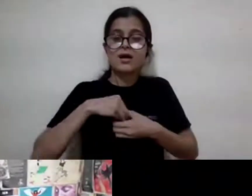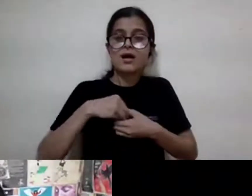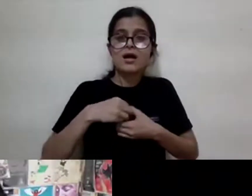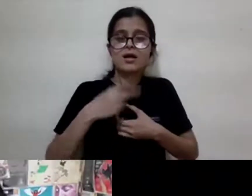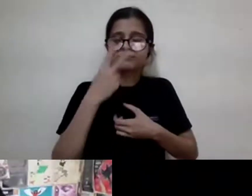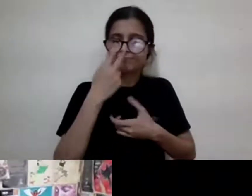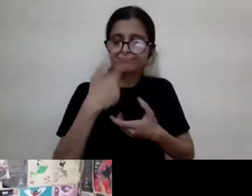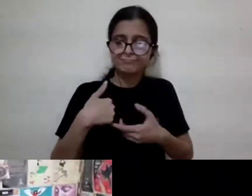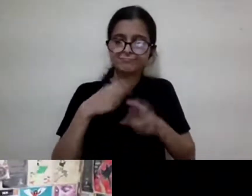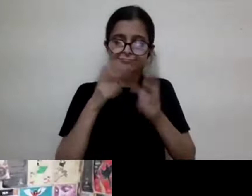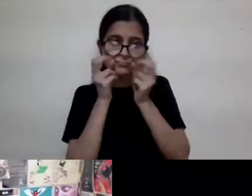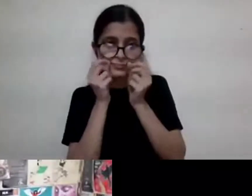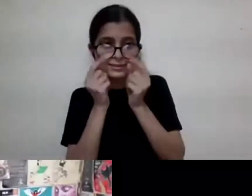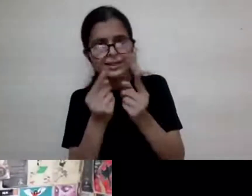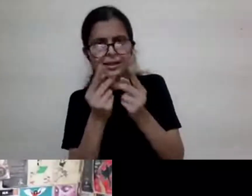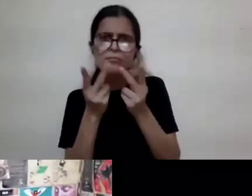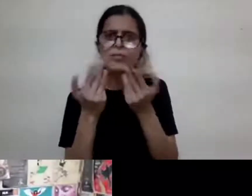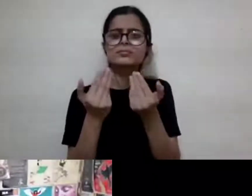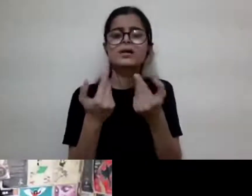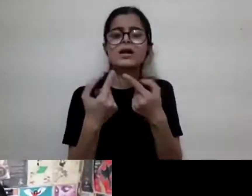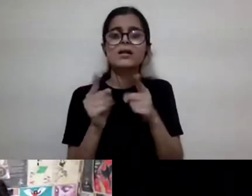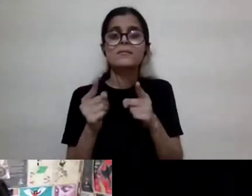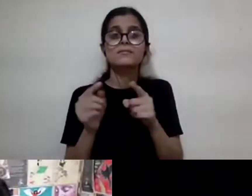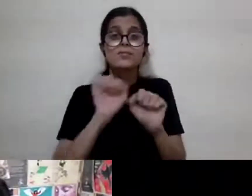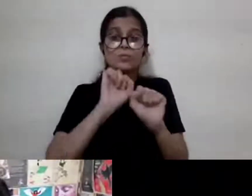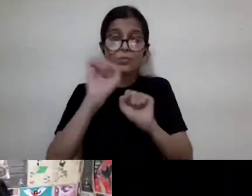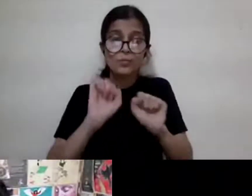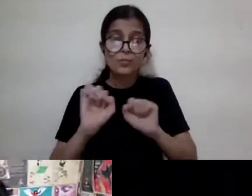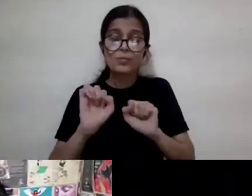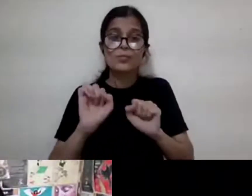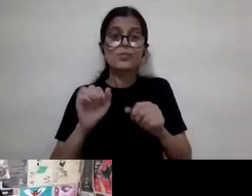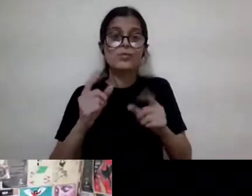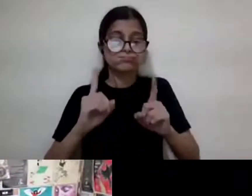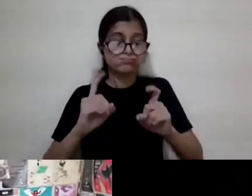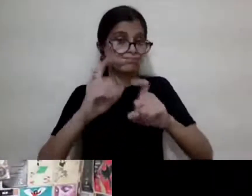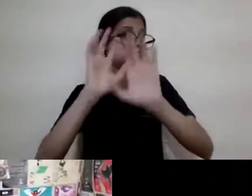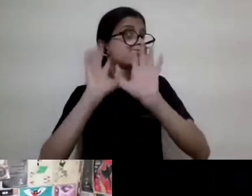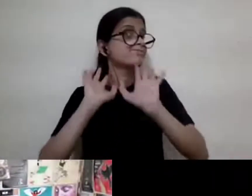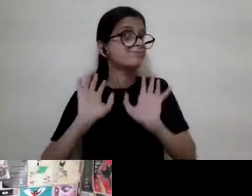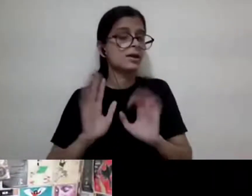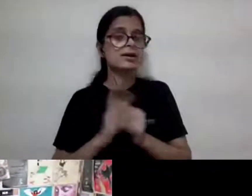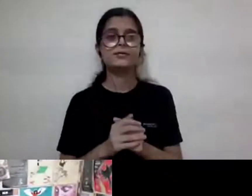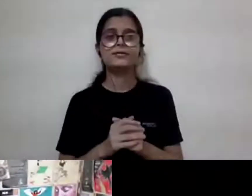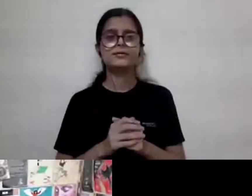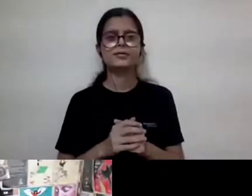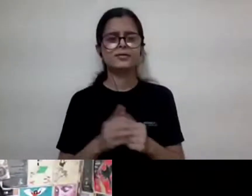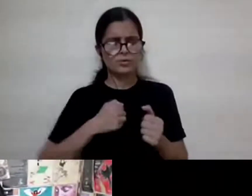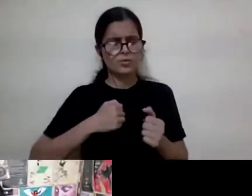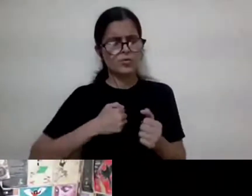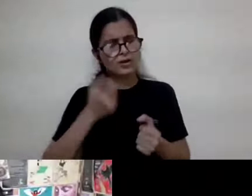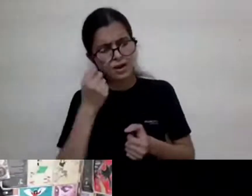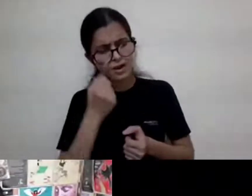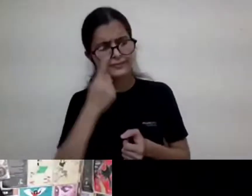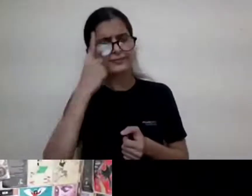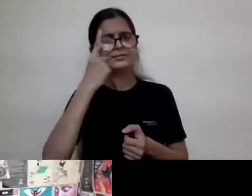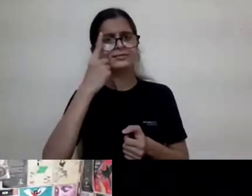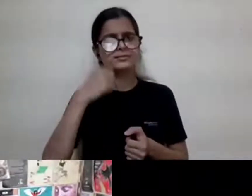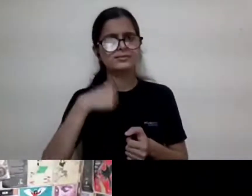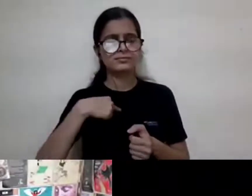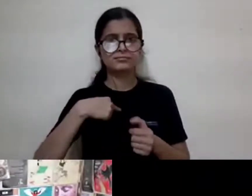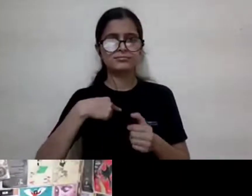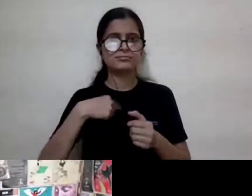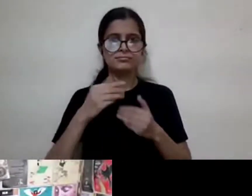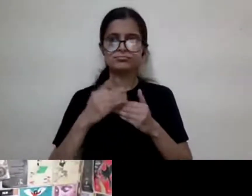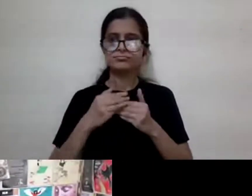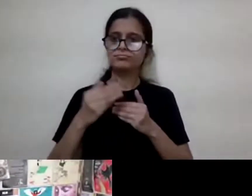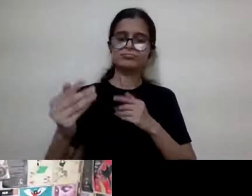me myself. We know that in our in our understanding of distances,